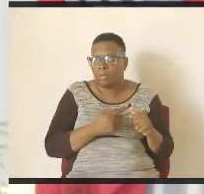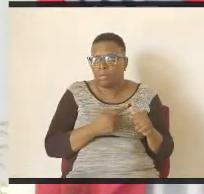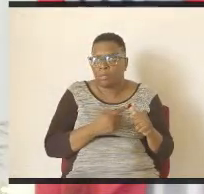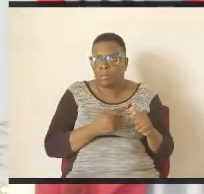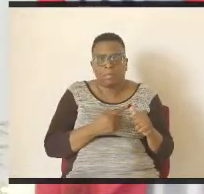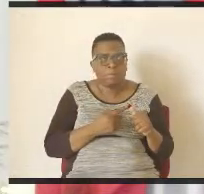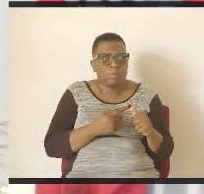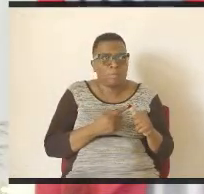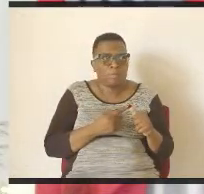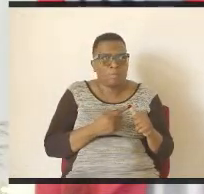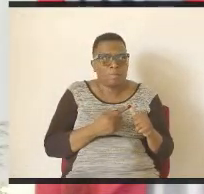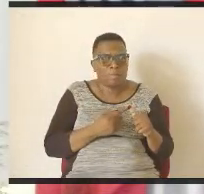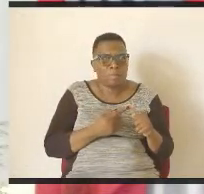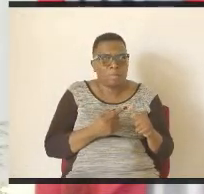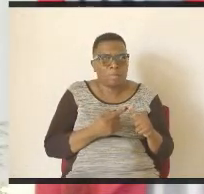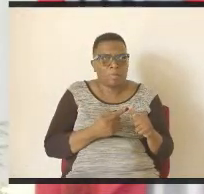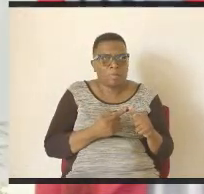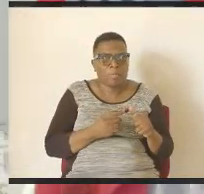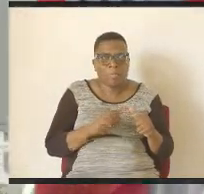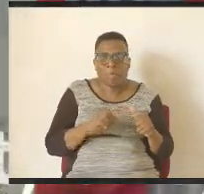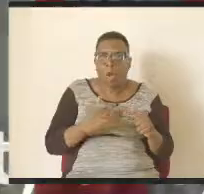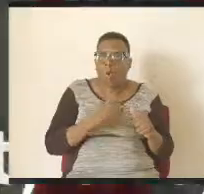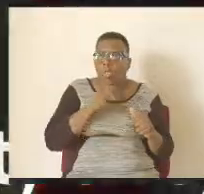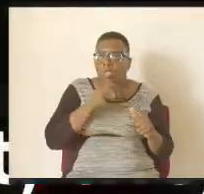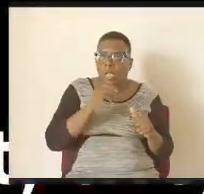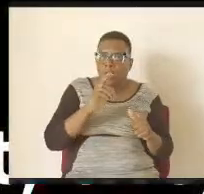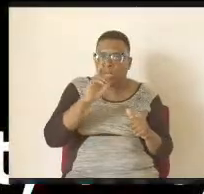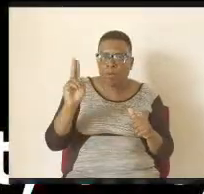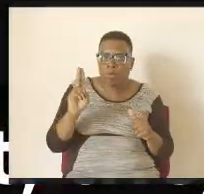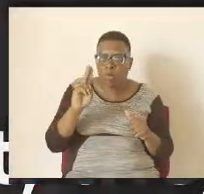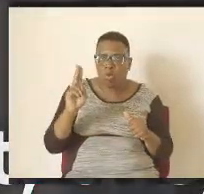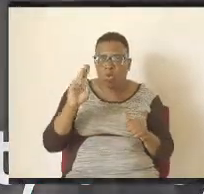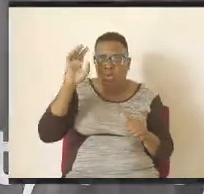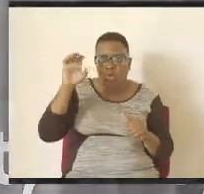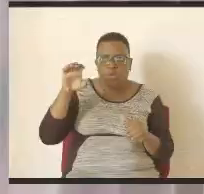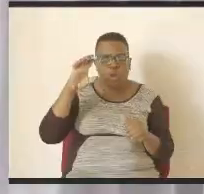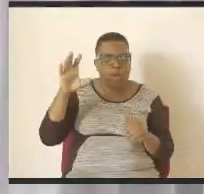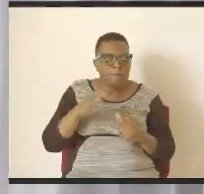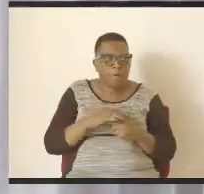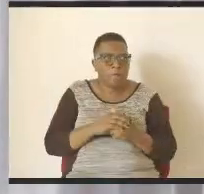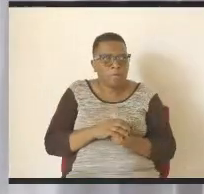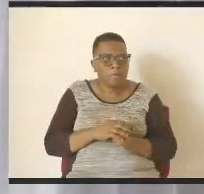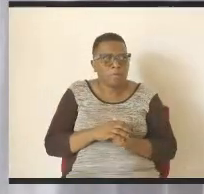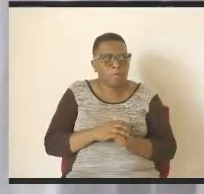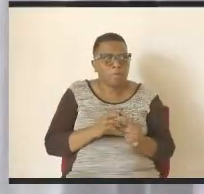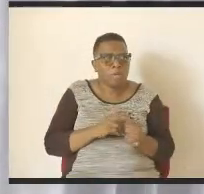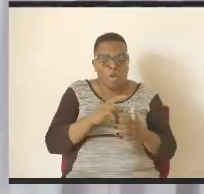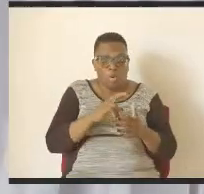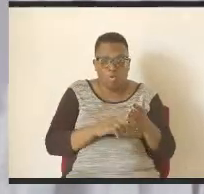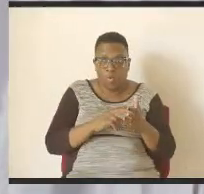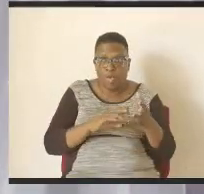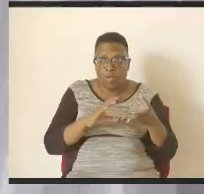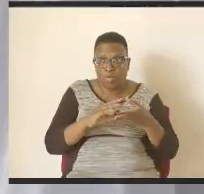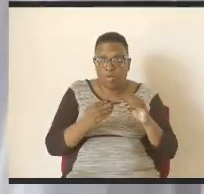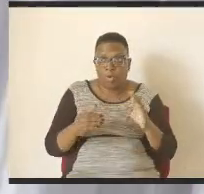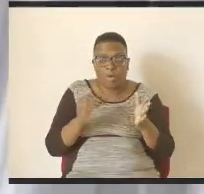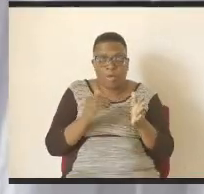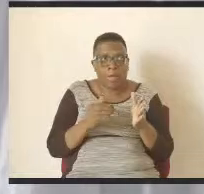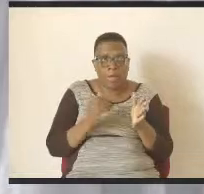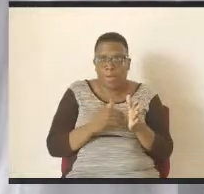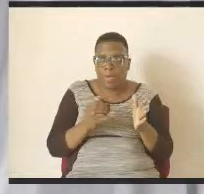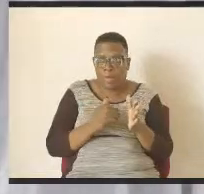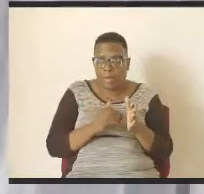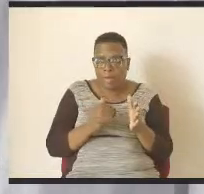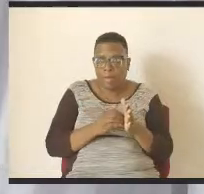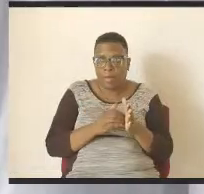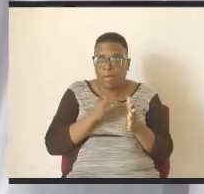six advice on how not to get used to Calvary. We got to read the highest literature story over and over and over again. especially outside